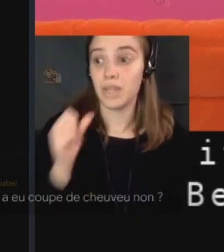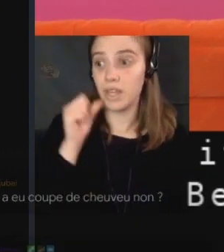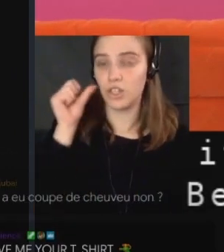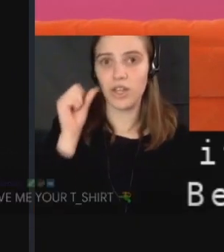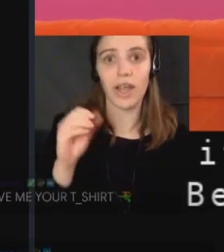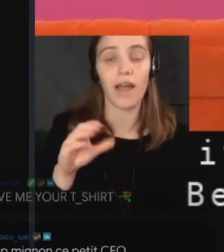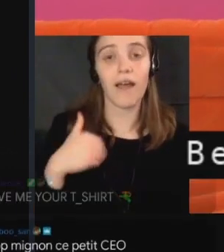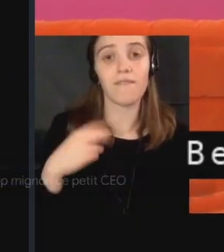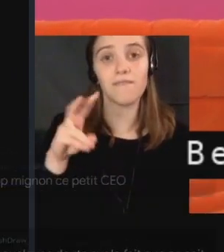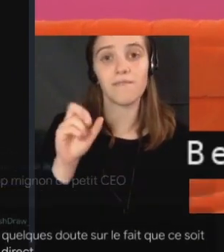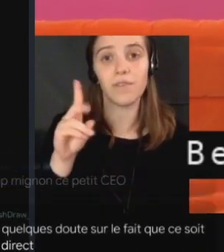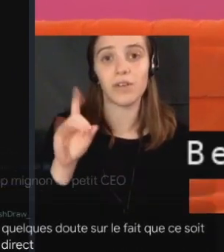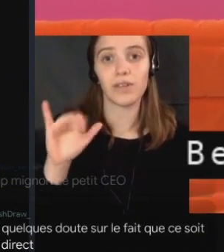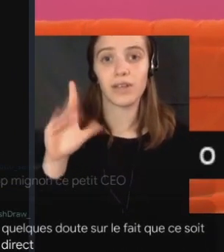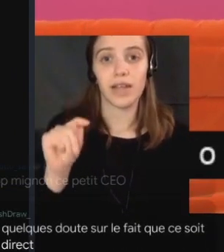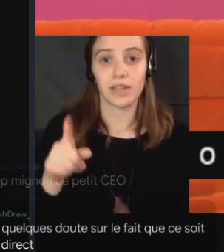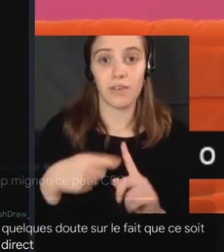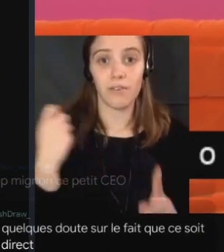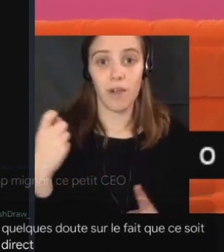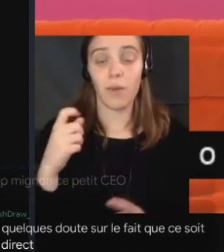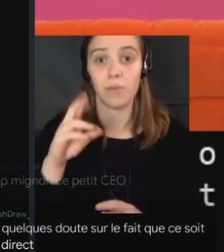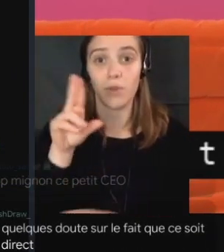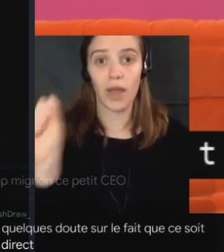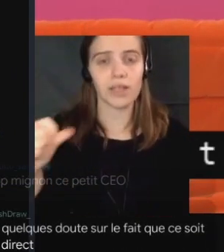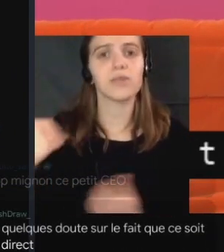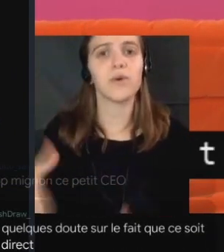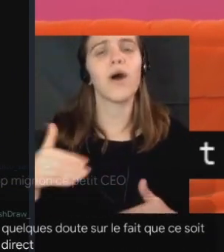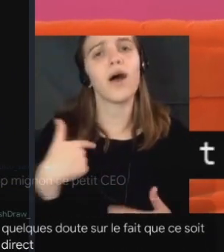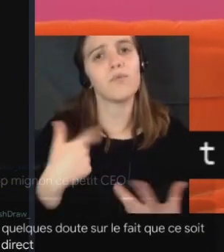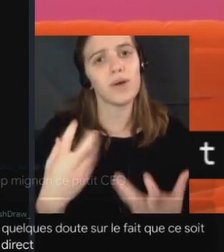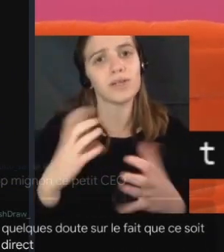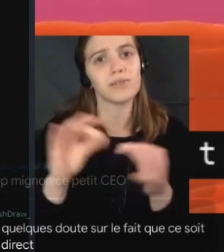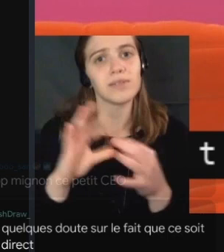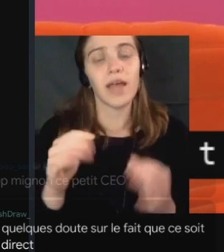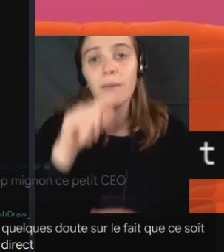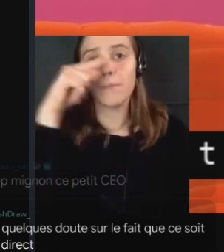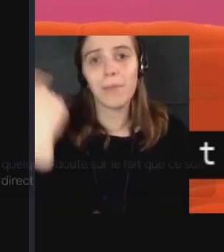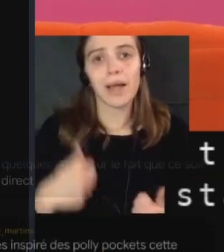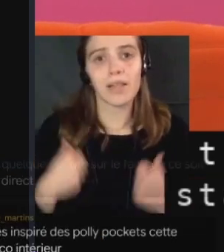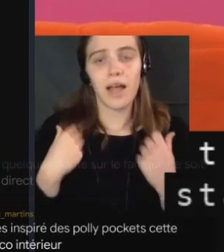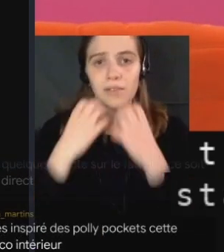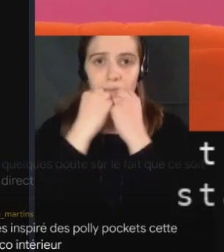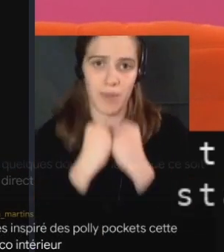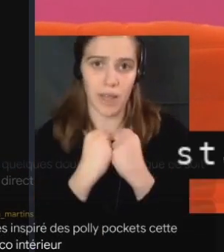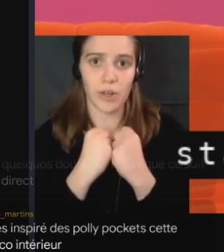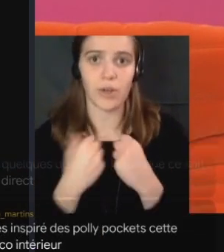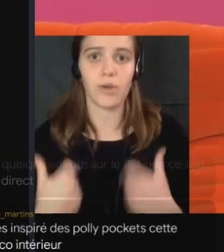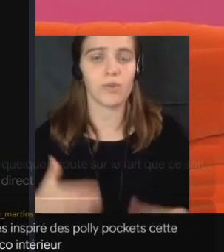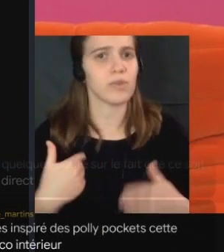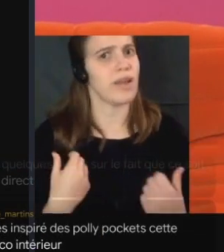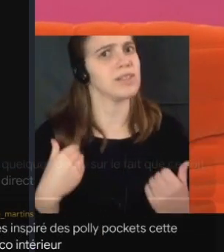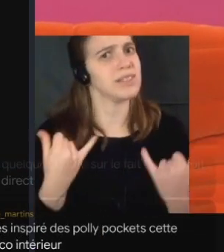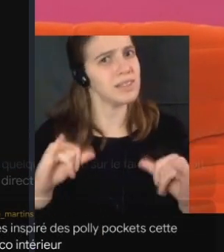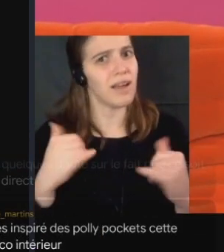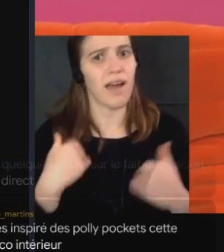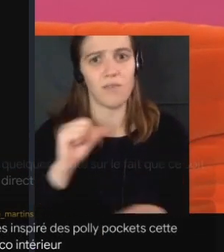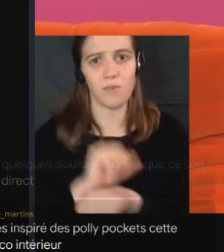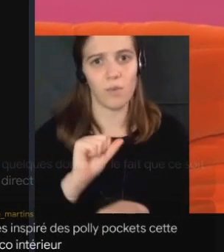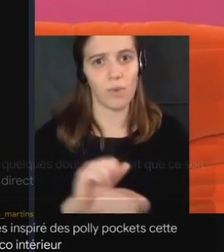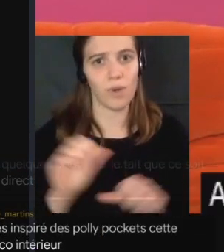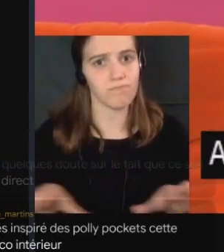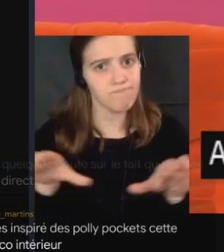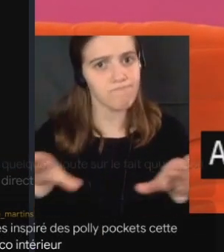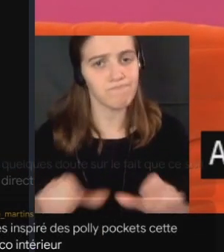to start by saying CEO à 16 ans. Black Lives Matter. There is work to do. Trop mignon As ce a design petit team, CEO. We have the ability